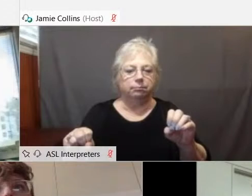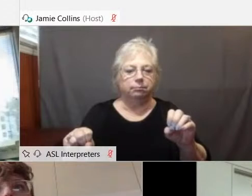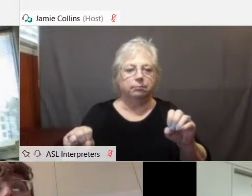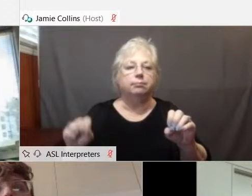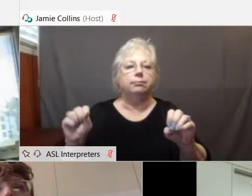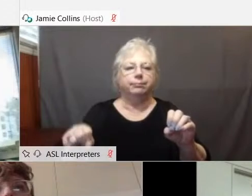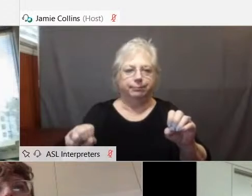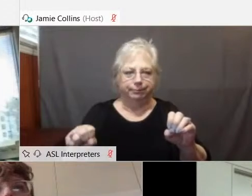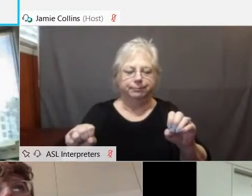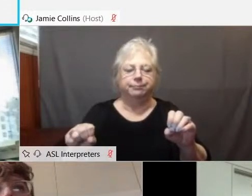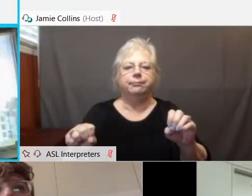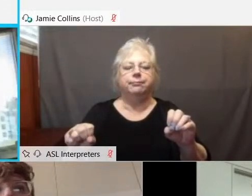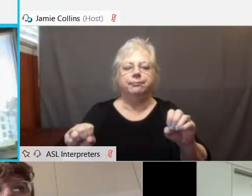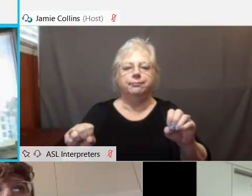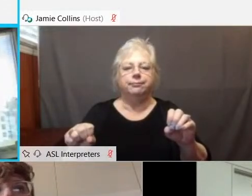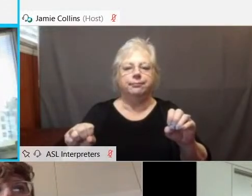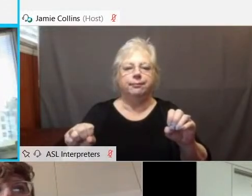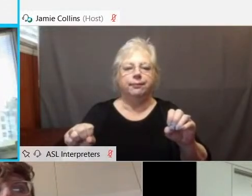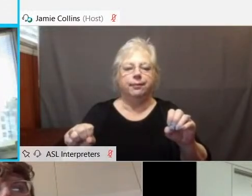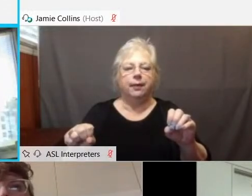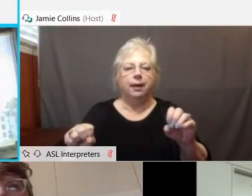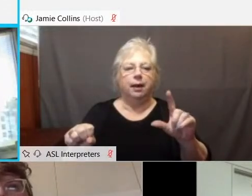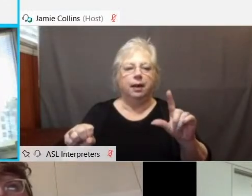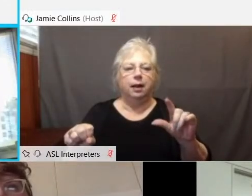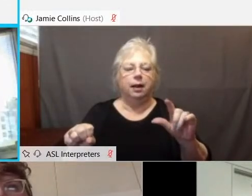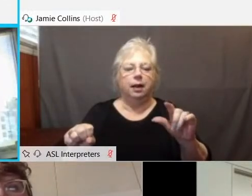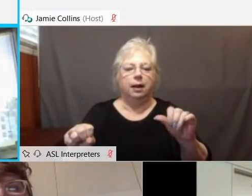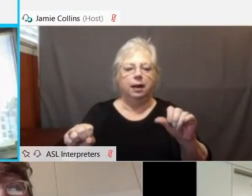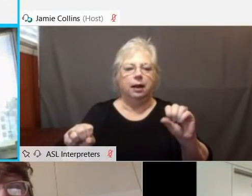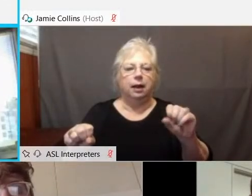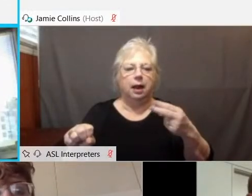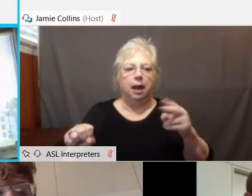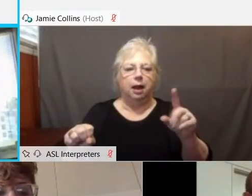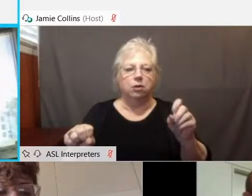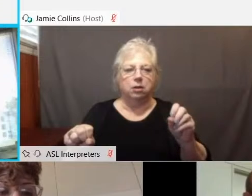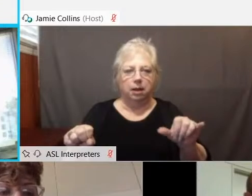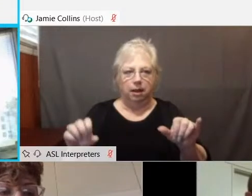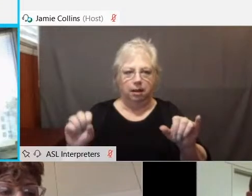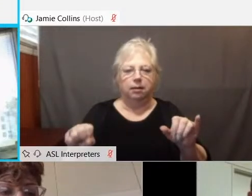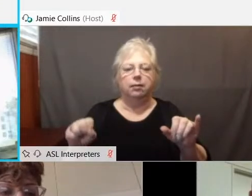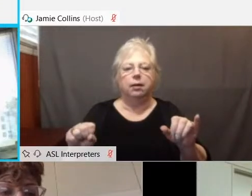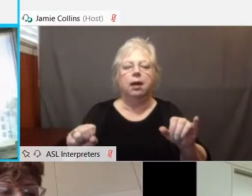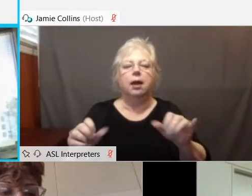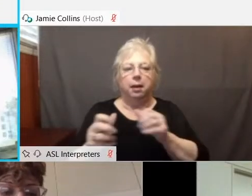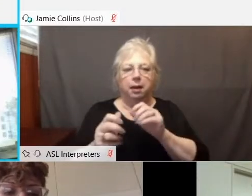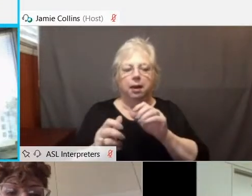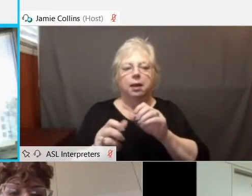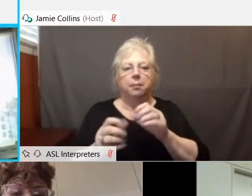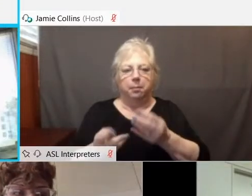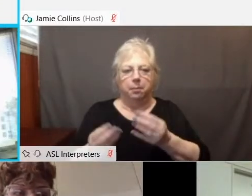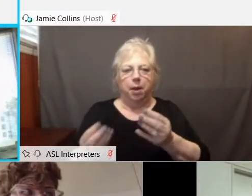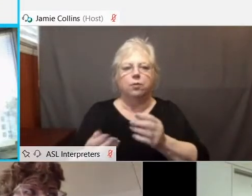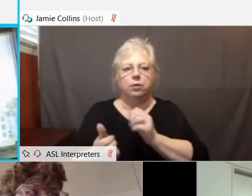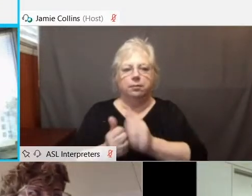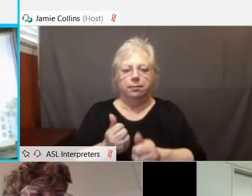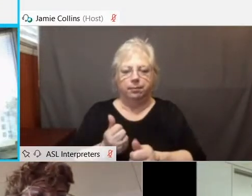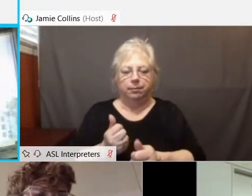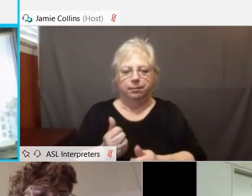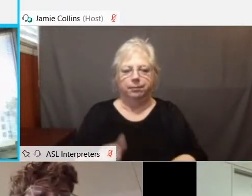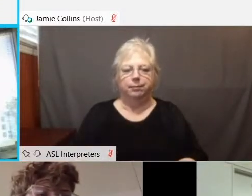Aye. Catherine Lashley. Aye. Motion passes.